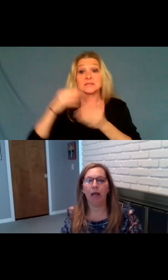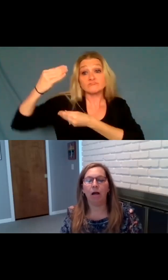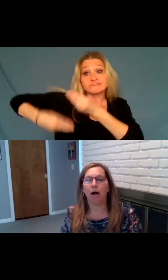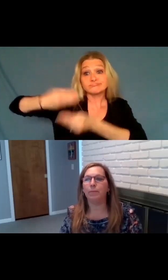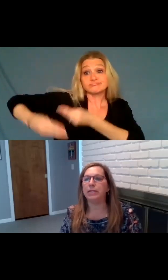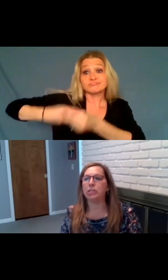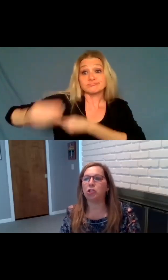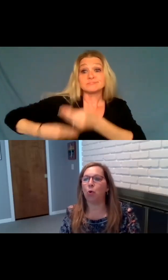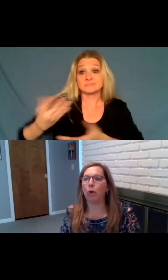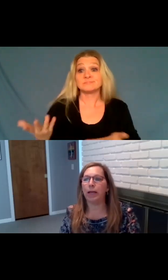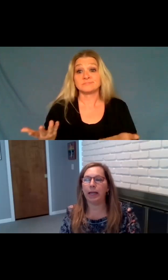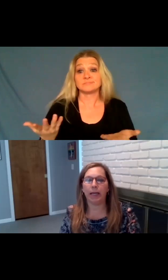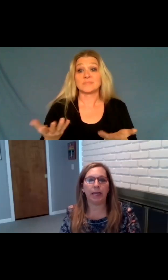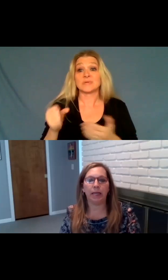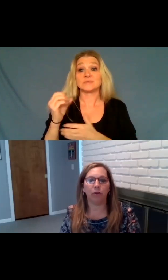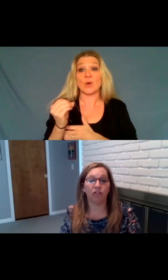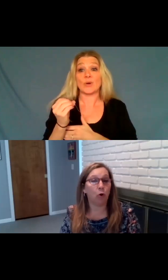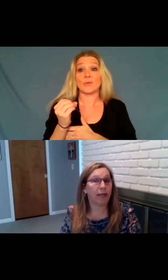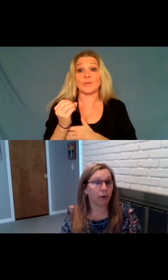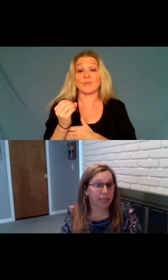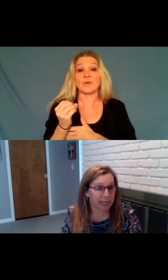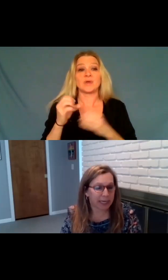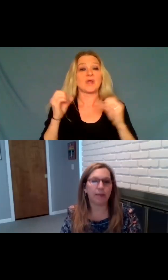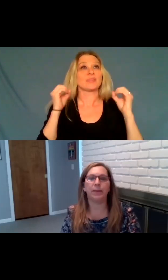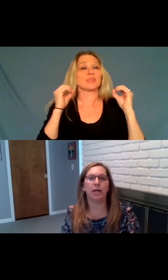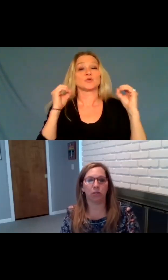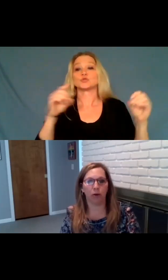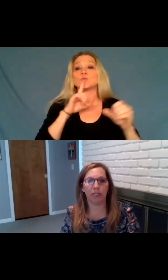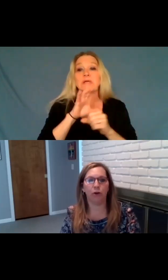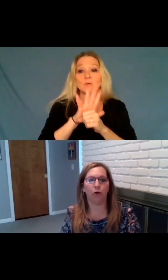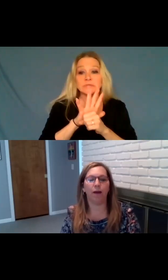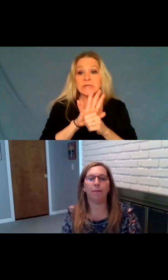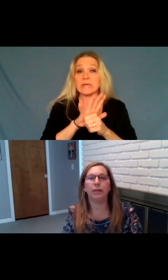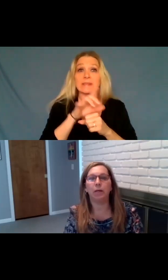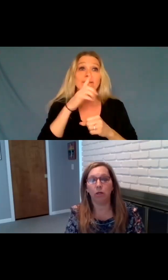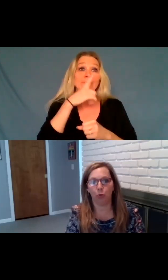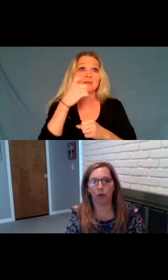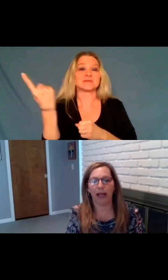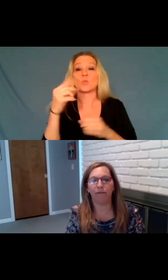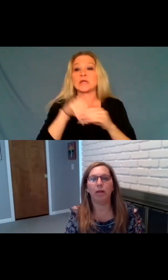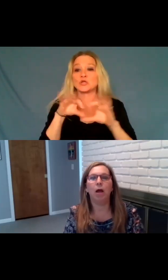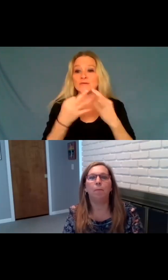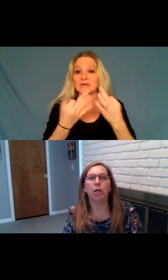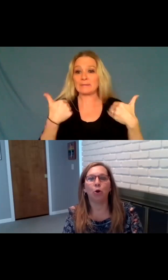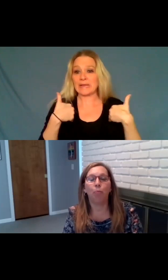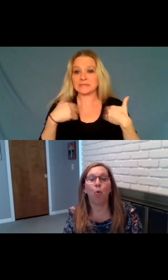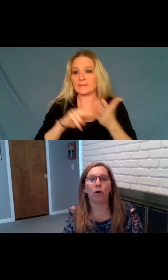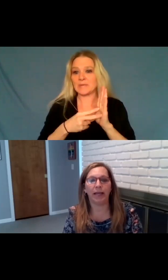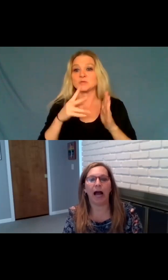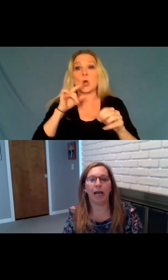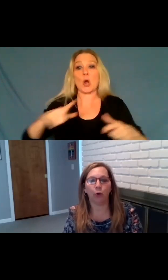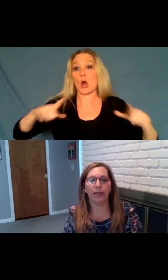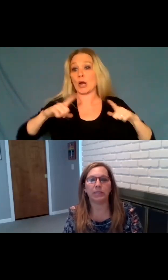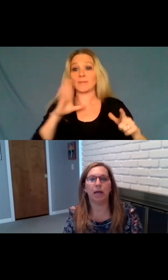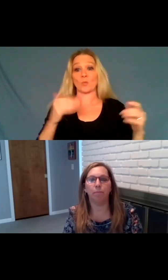genetic. So there's no guarantee that because it runs in your family, you will have it, but you're born